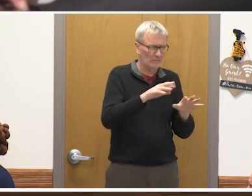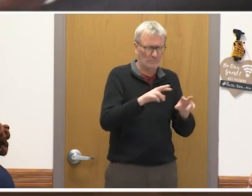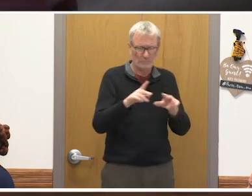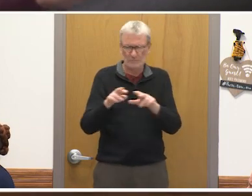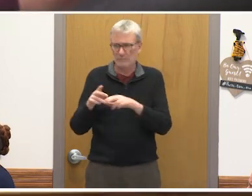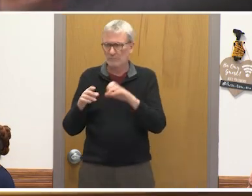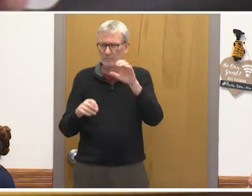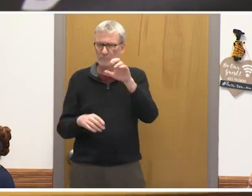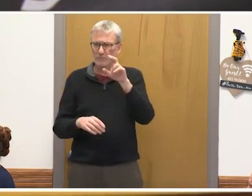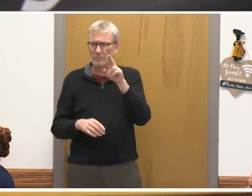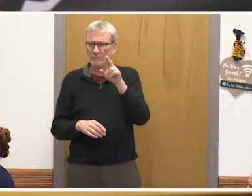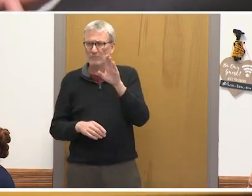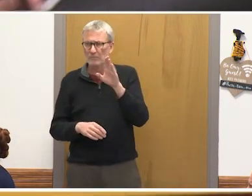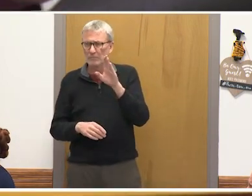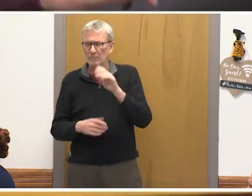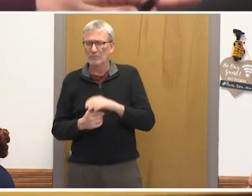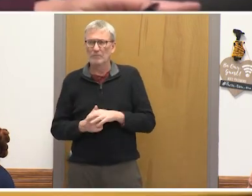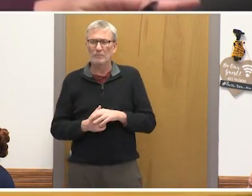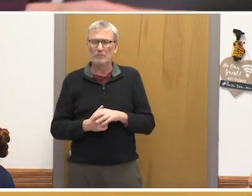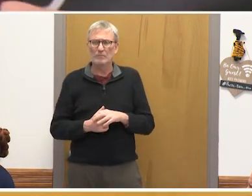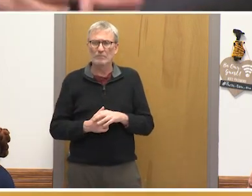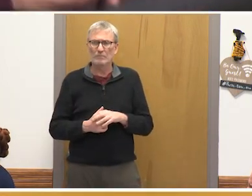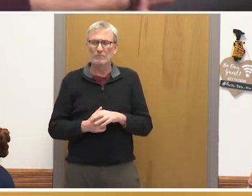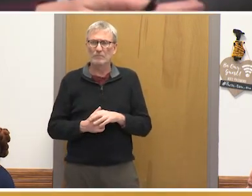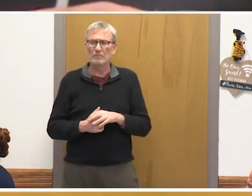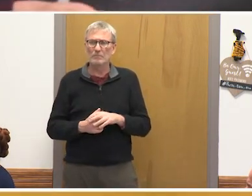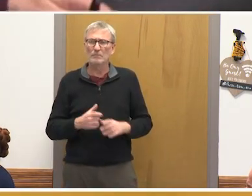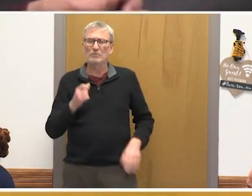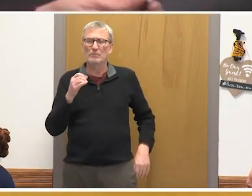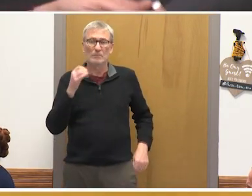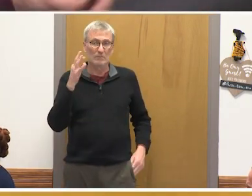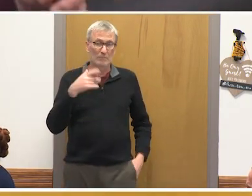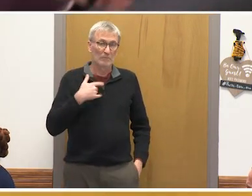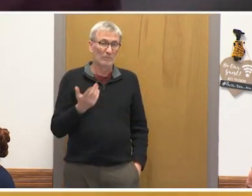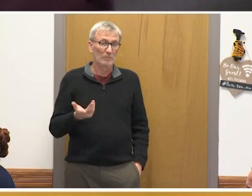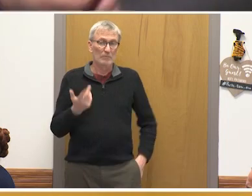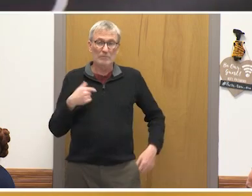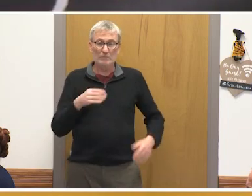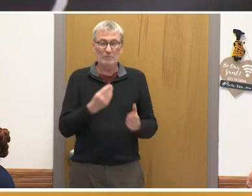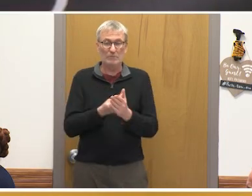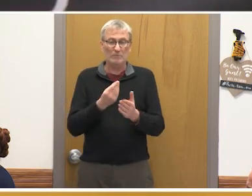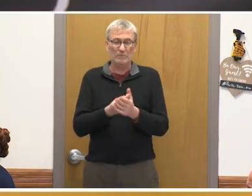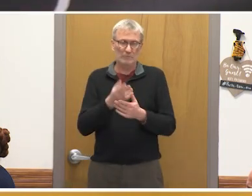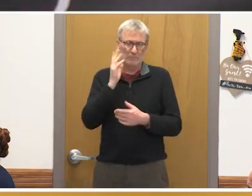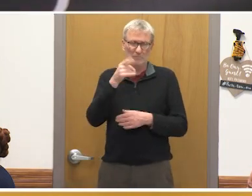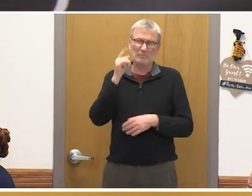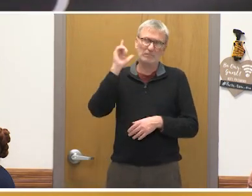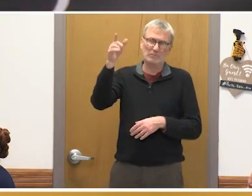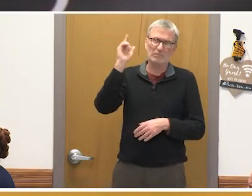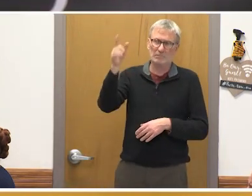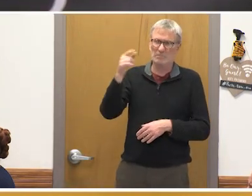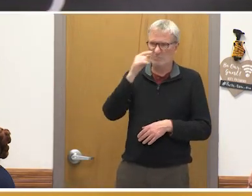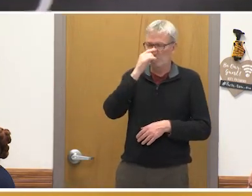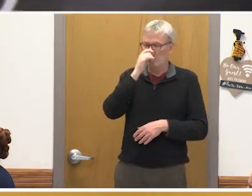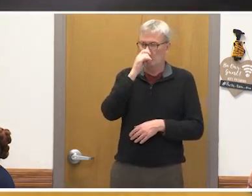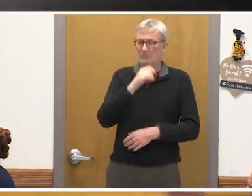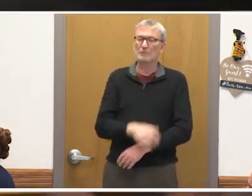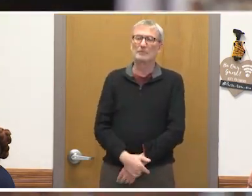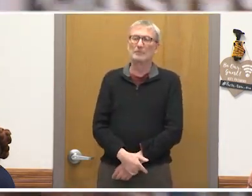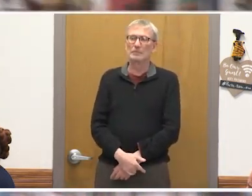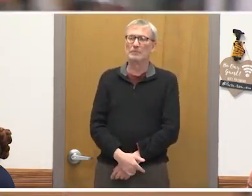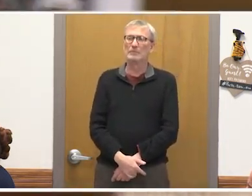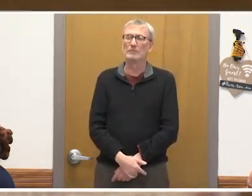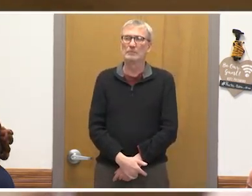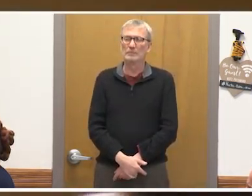figure out a main scheme. So when it comes to final design, if they have the budget for that, that would be a question for Lila and Sean.